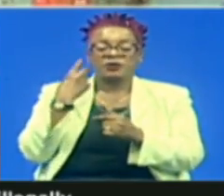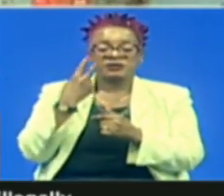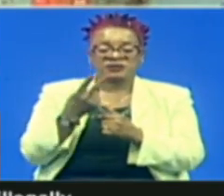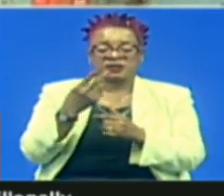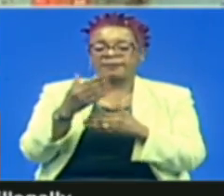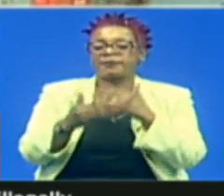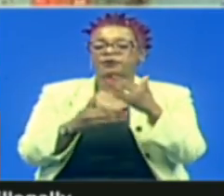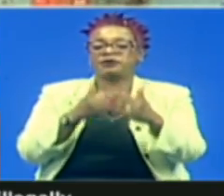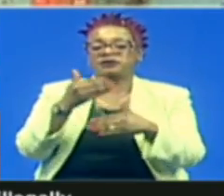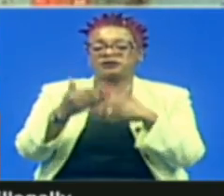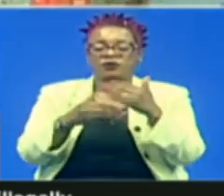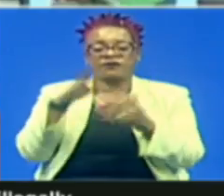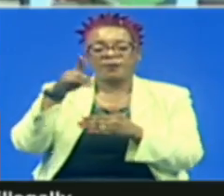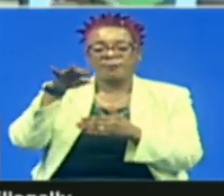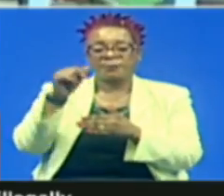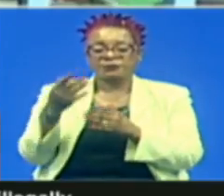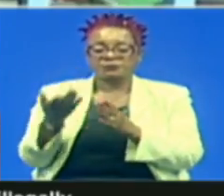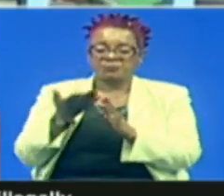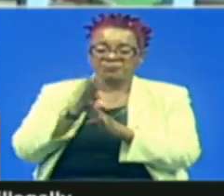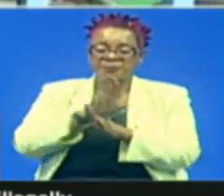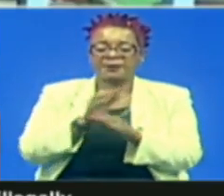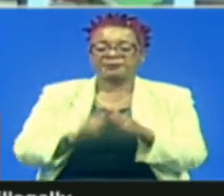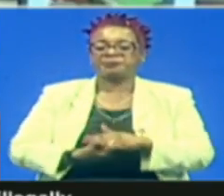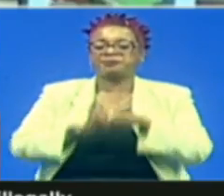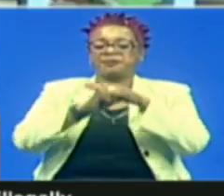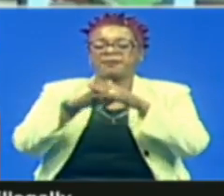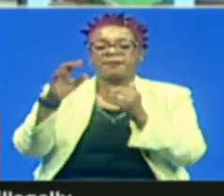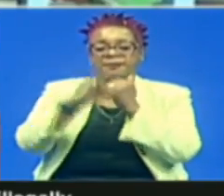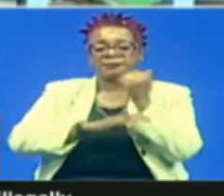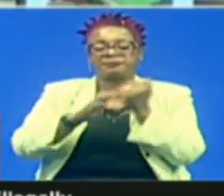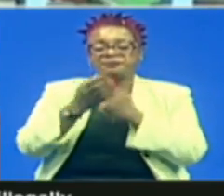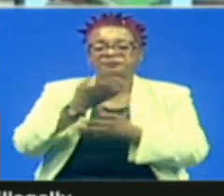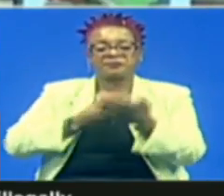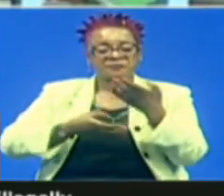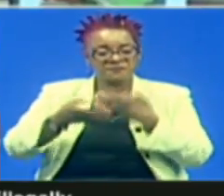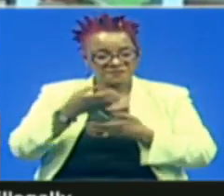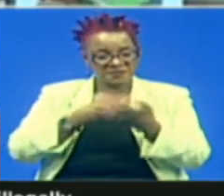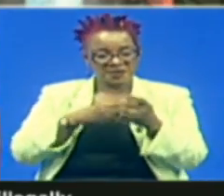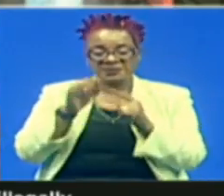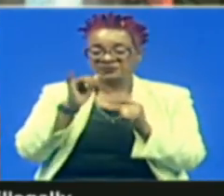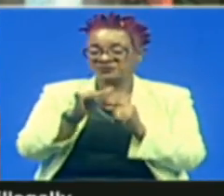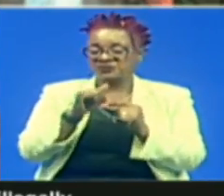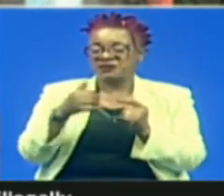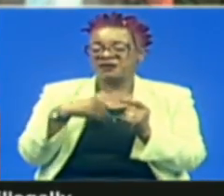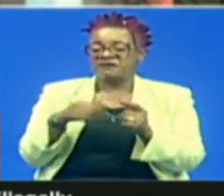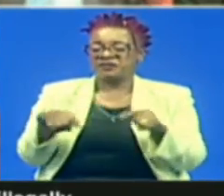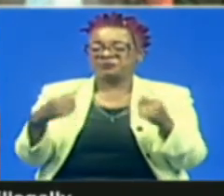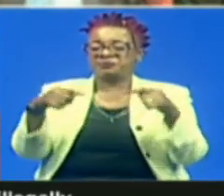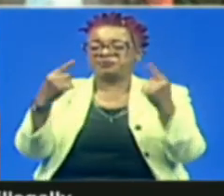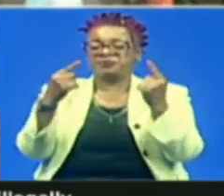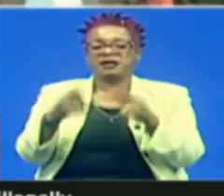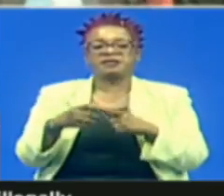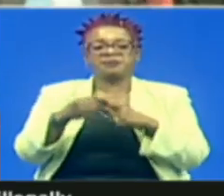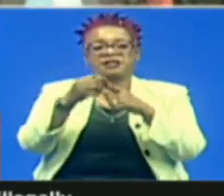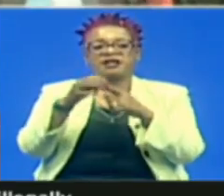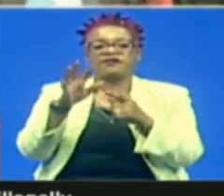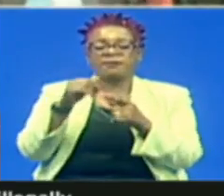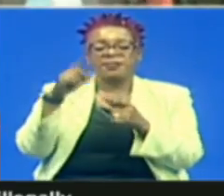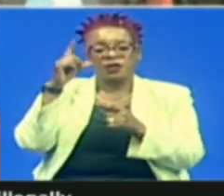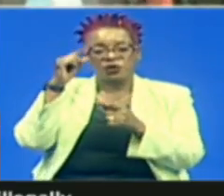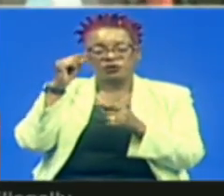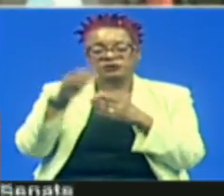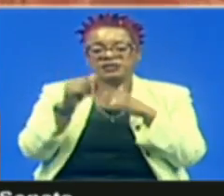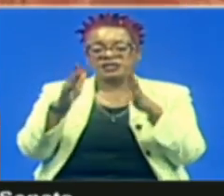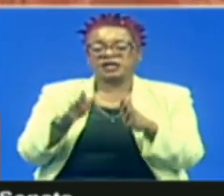port diverted back to boosting the country's economy. But this has been met with a lot of criticism, especially from the coast leaders,